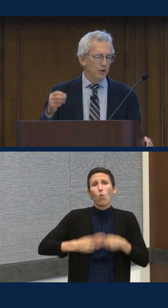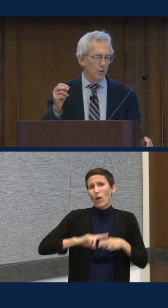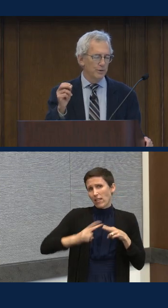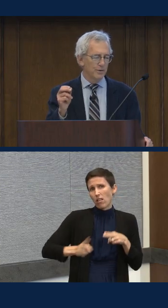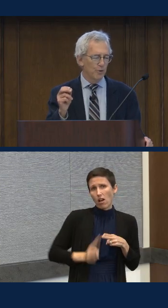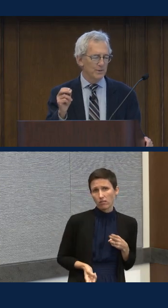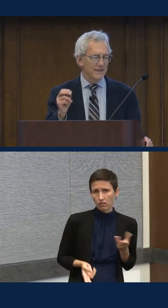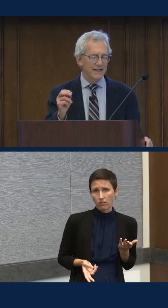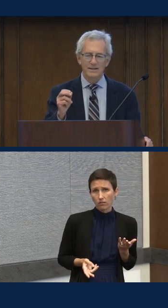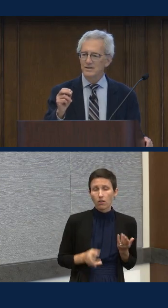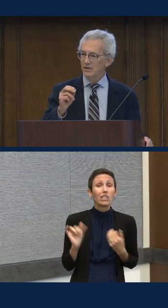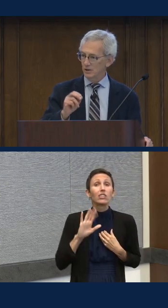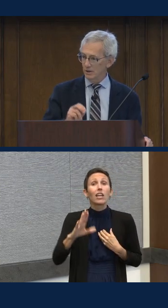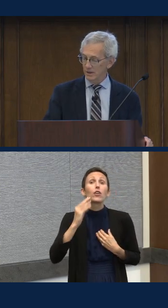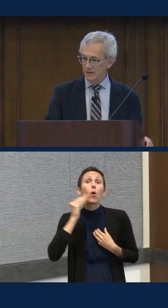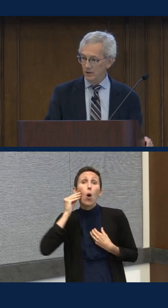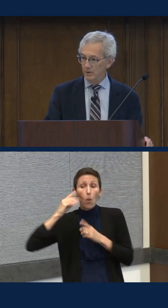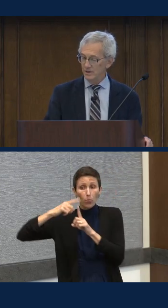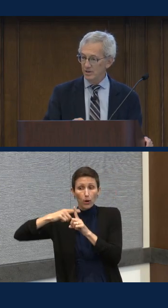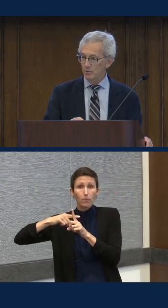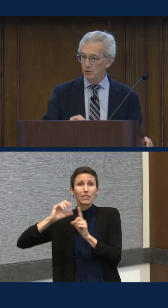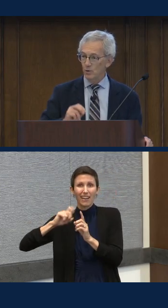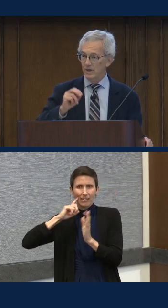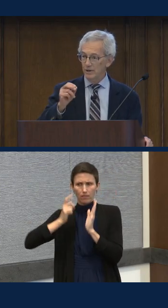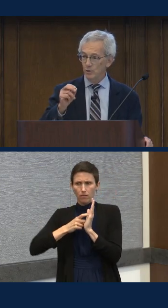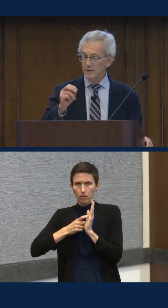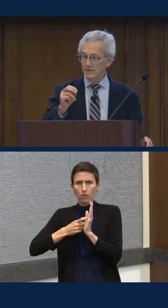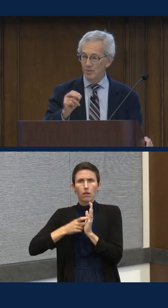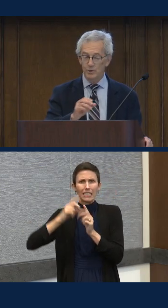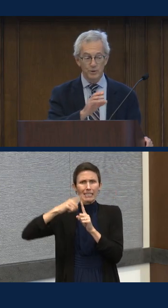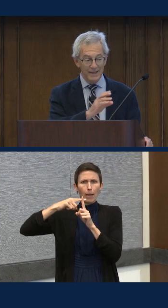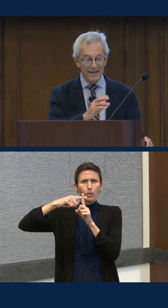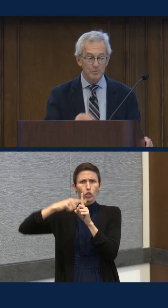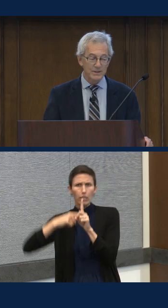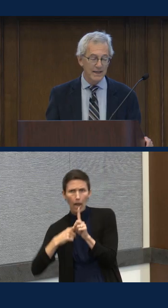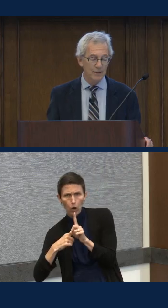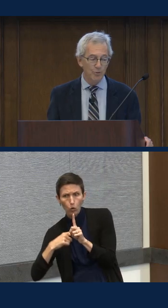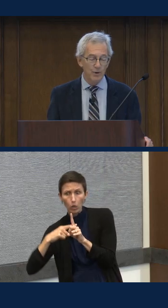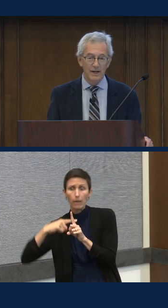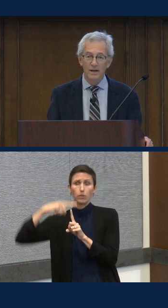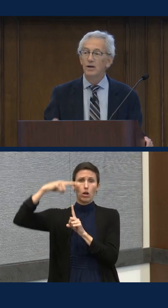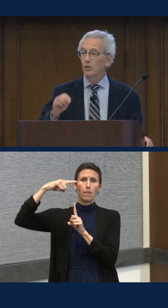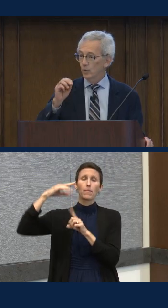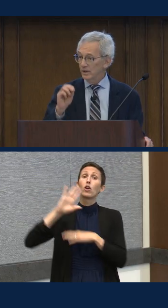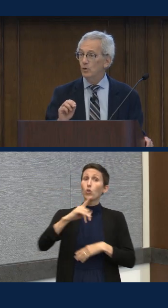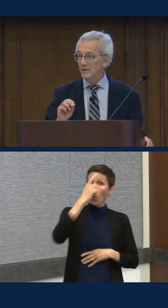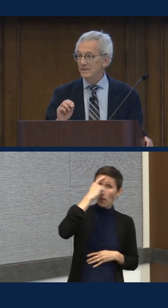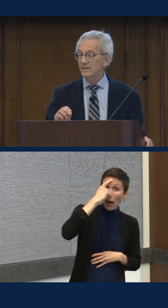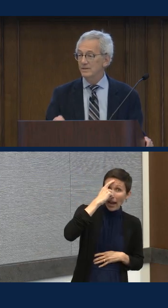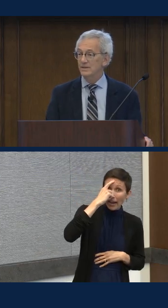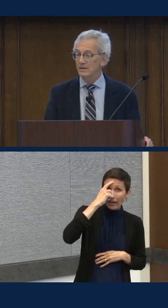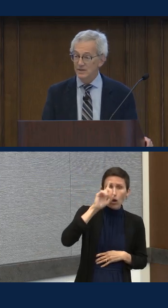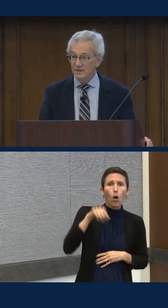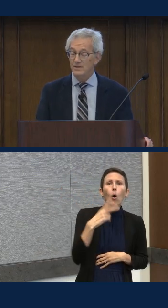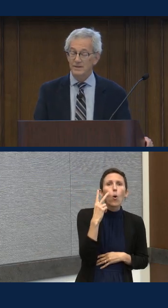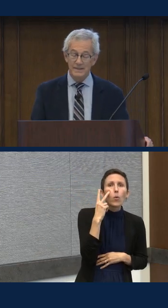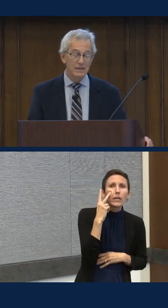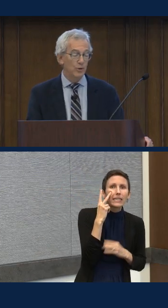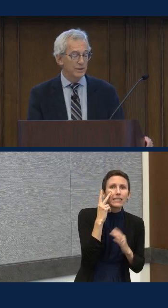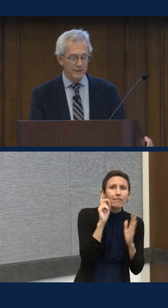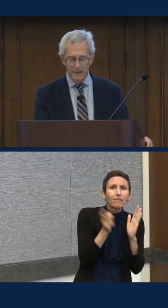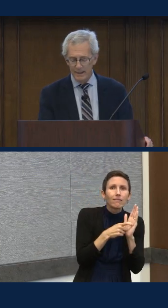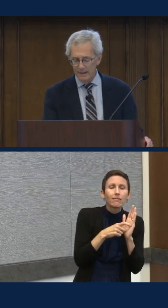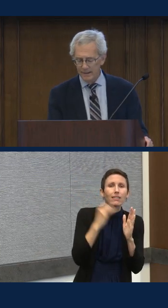just like your thermostat can sense a decrease in temperature or an increase in temperature, the adipostat in your brain really only senses